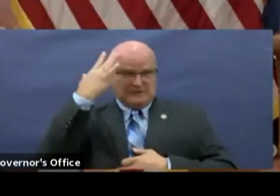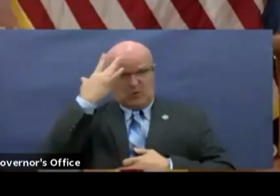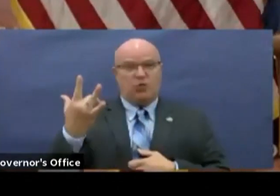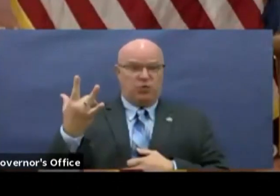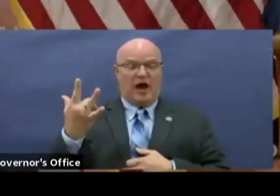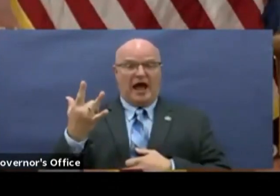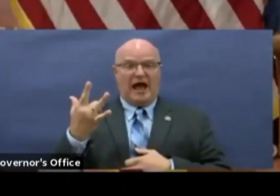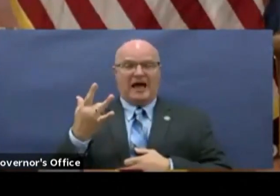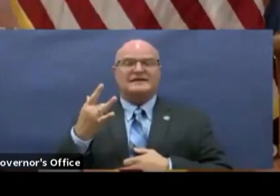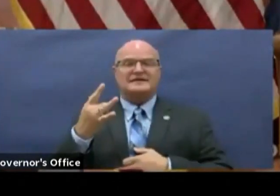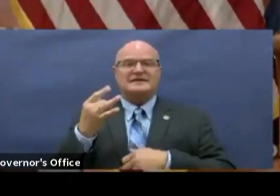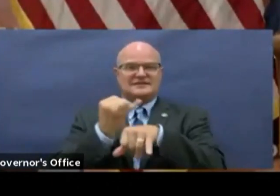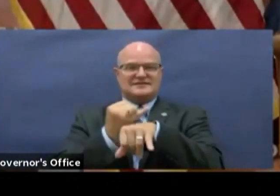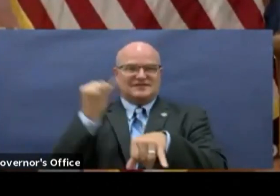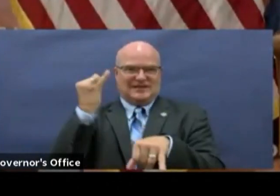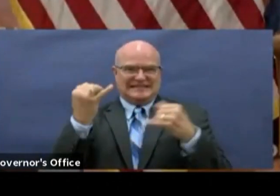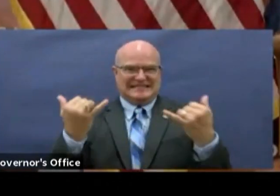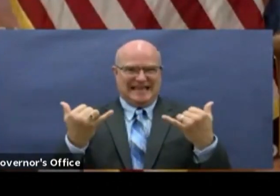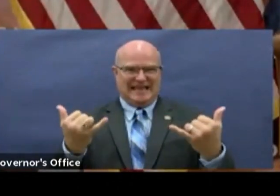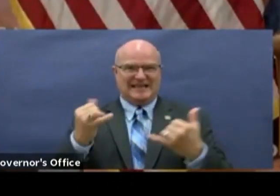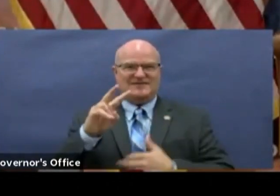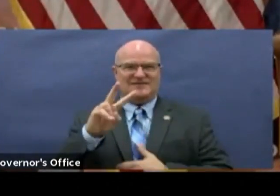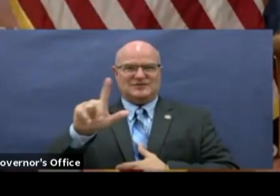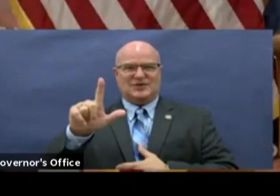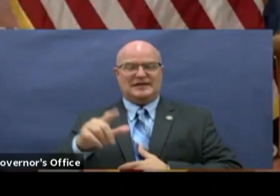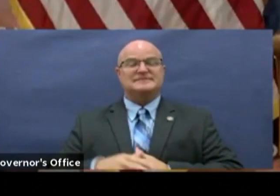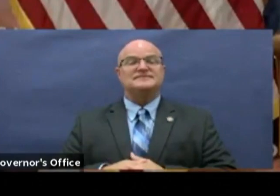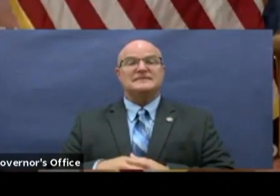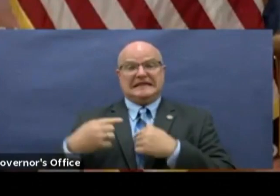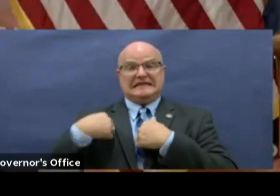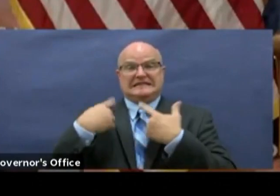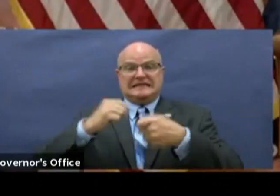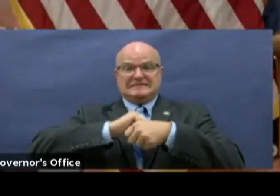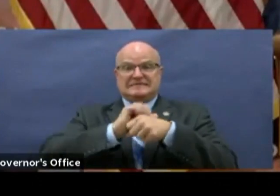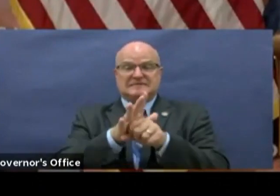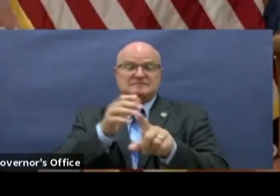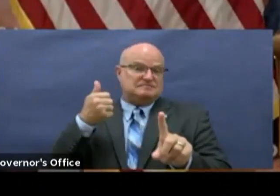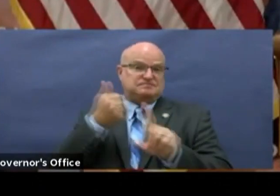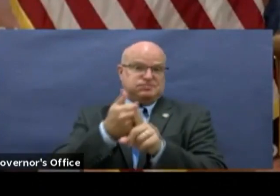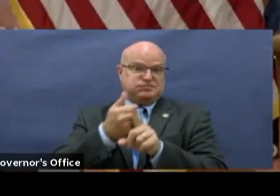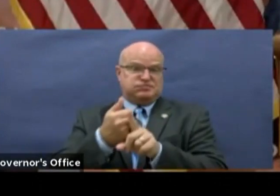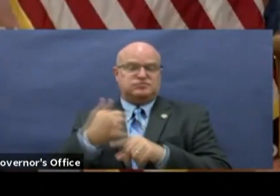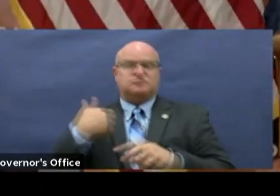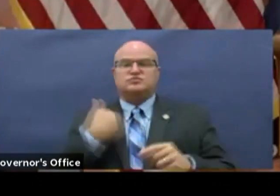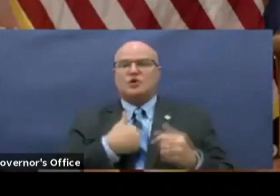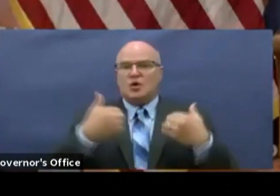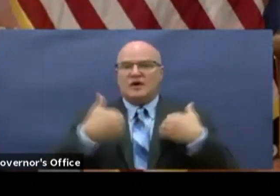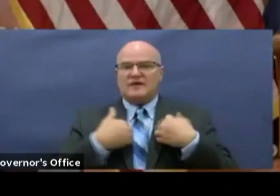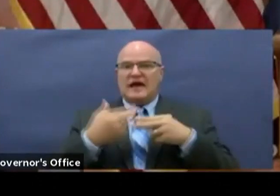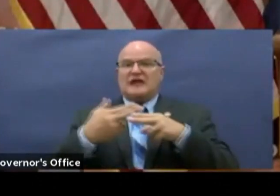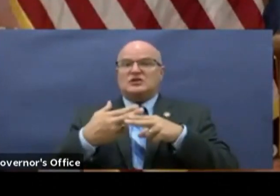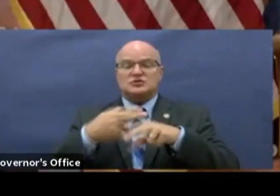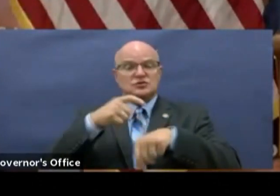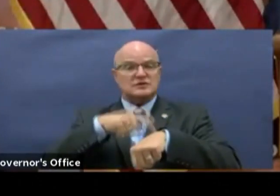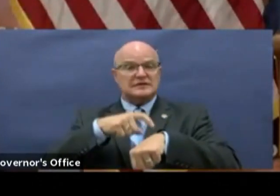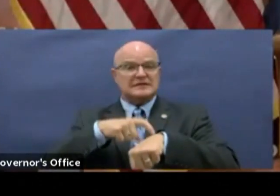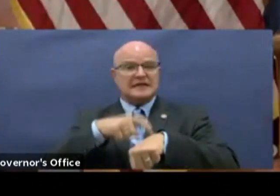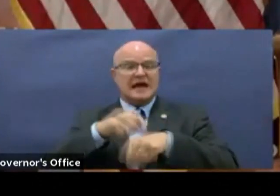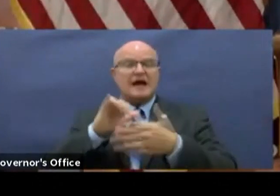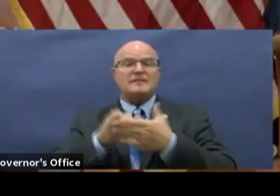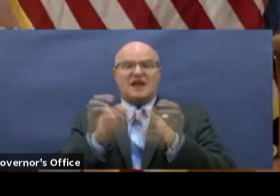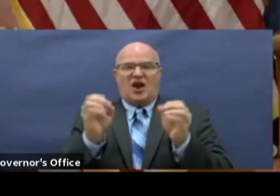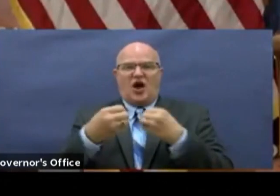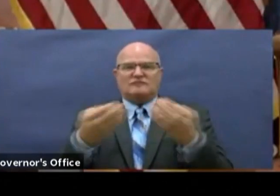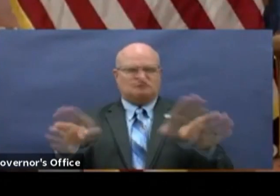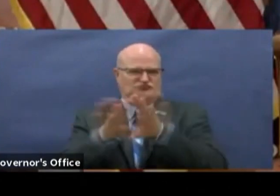doing this virtually today. Since the pandemic began, we had a short period of time that our office